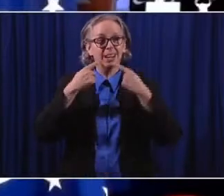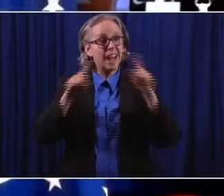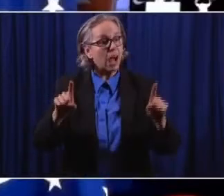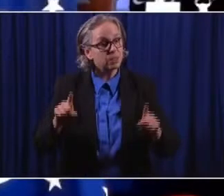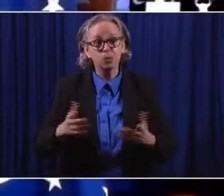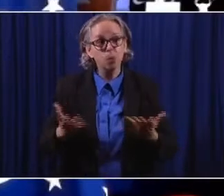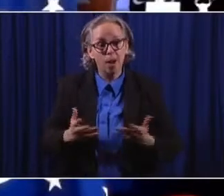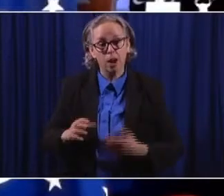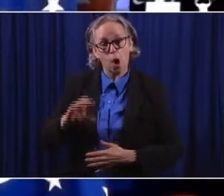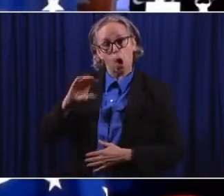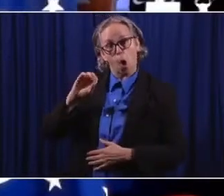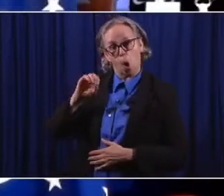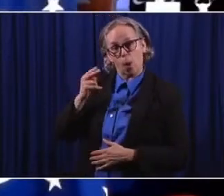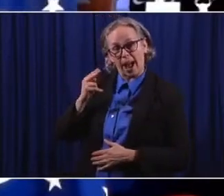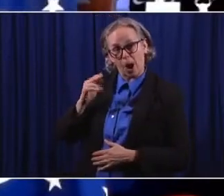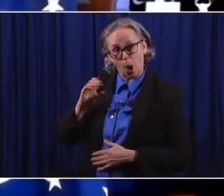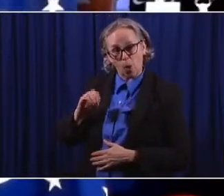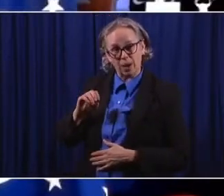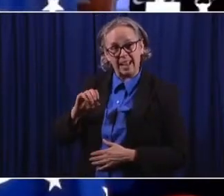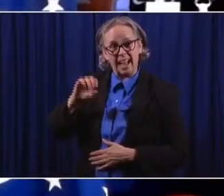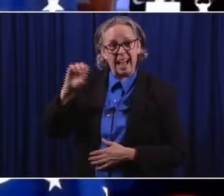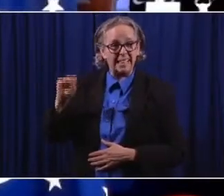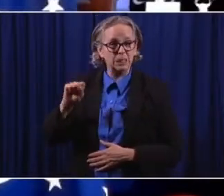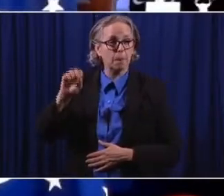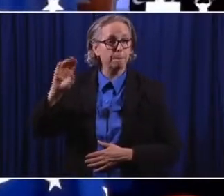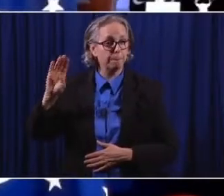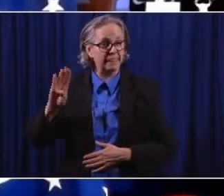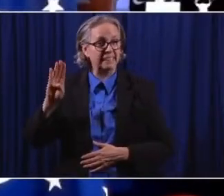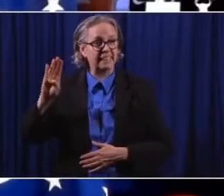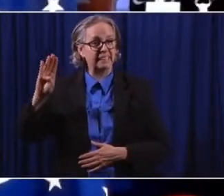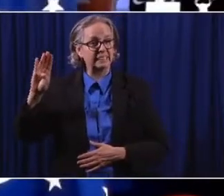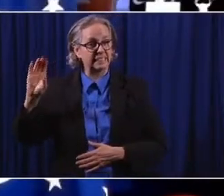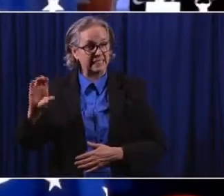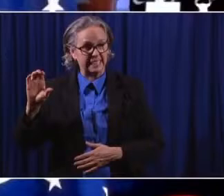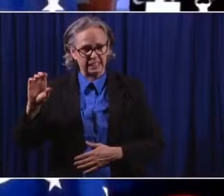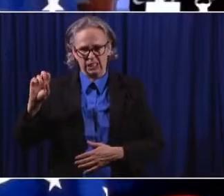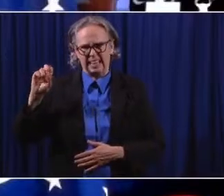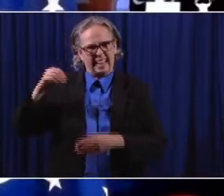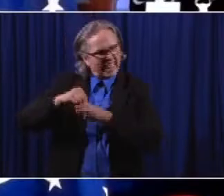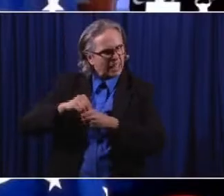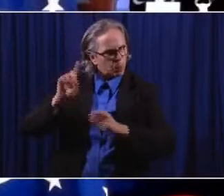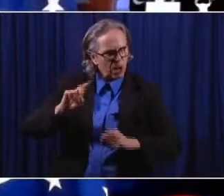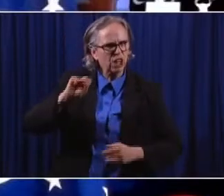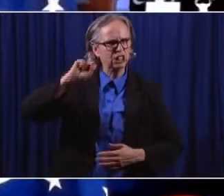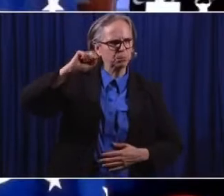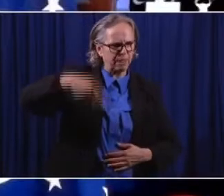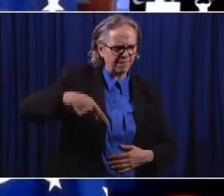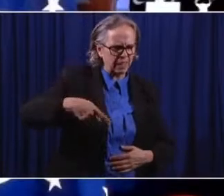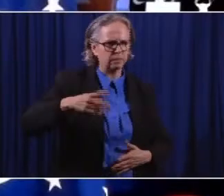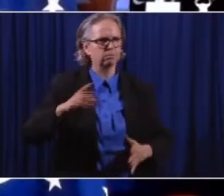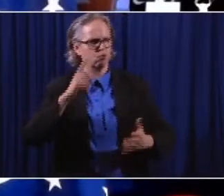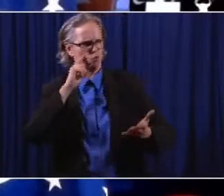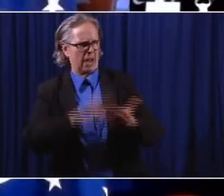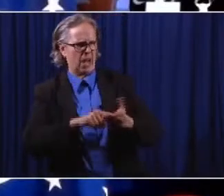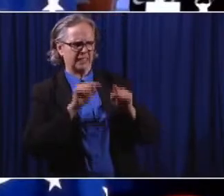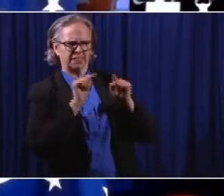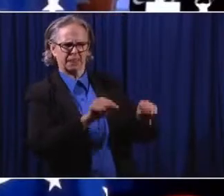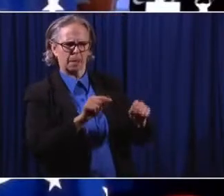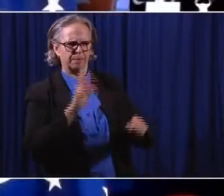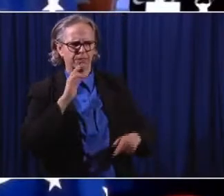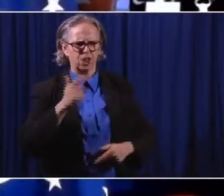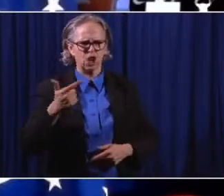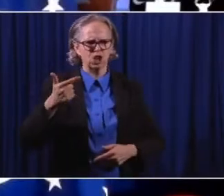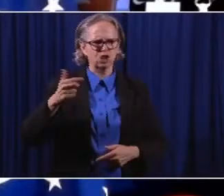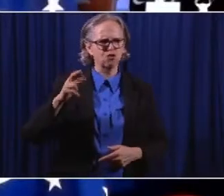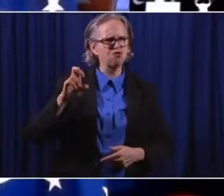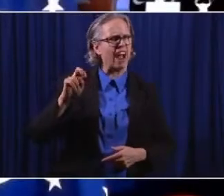in Springfield was recognized by the SBA as the Great Lakes Region Small Business Development Center